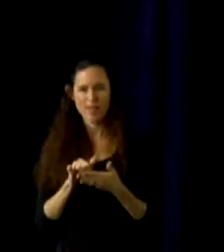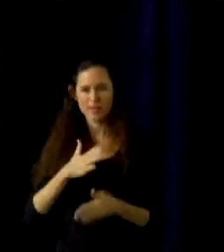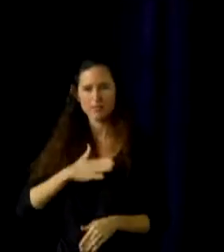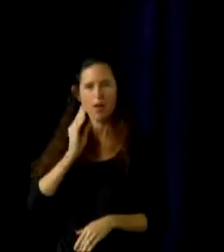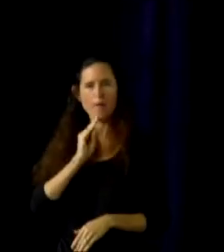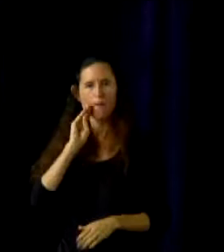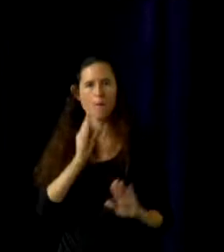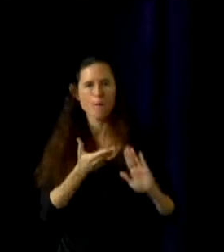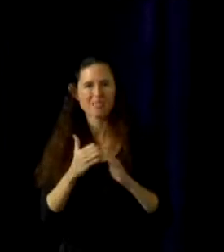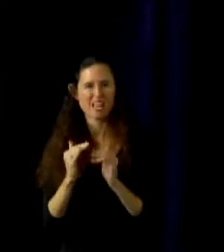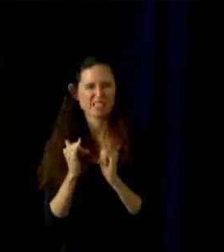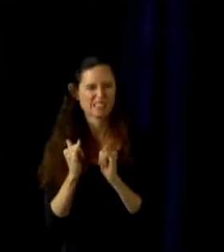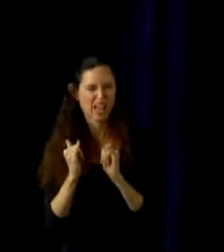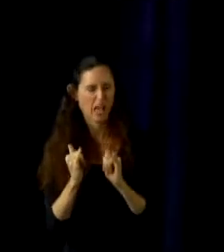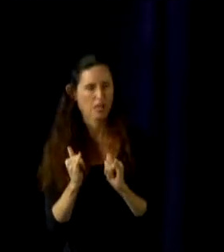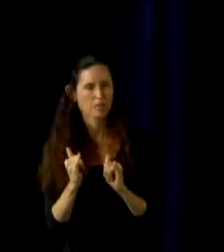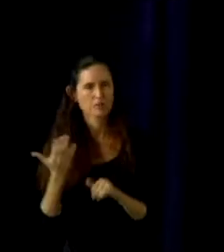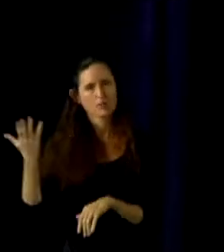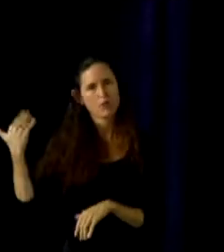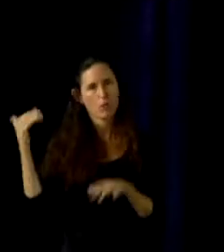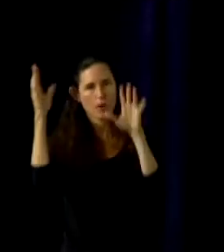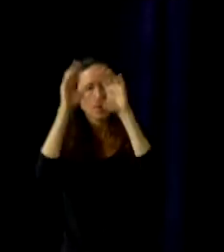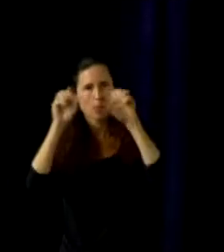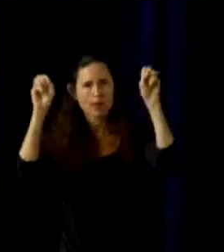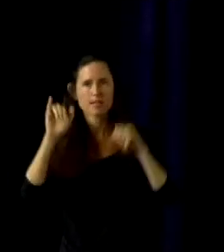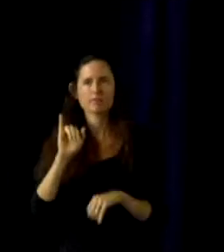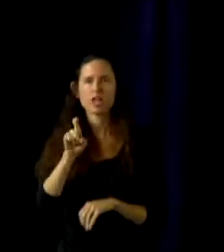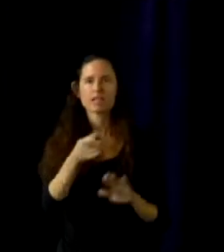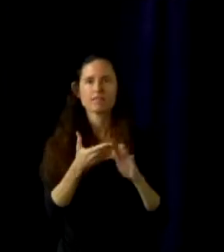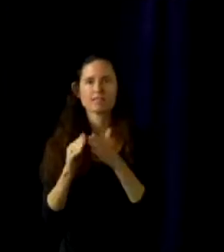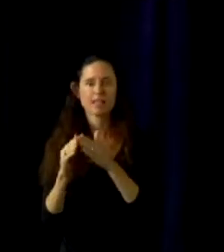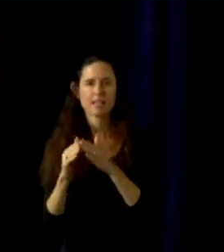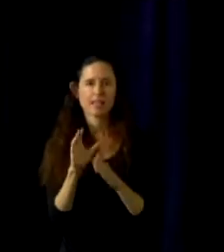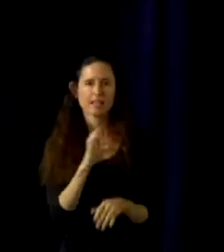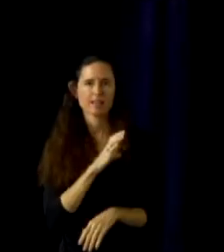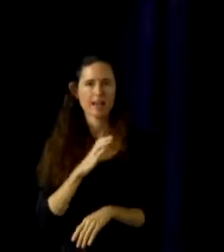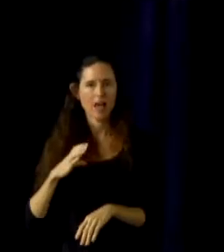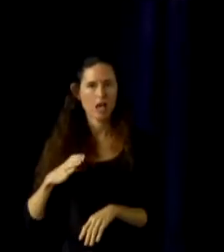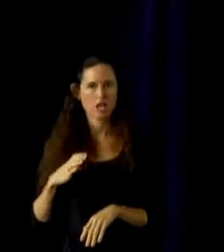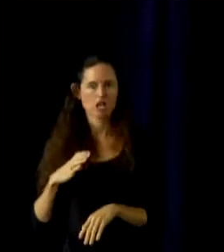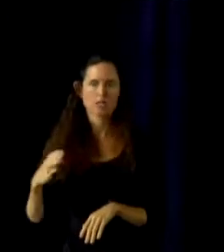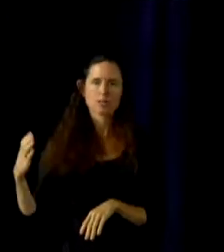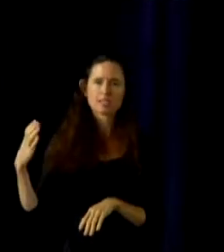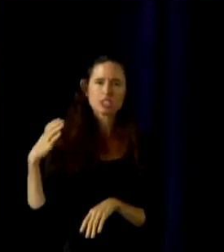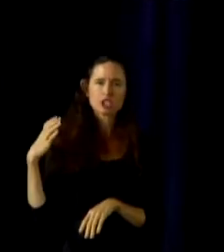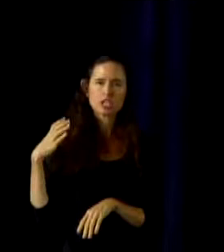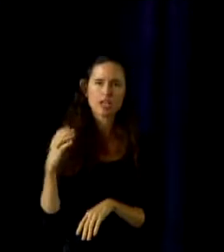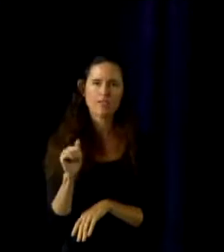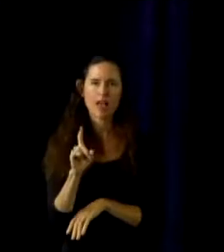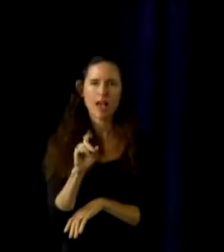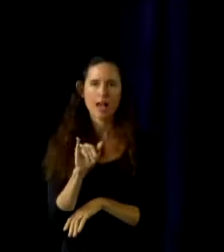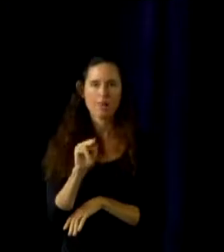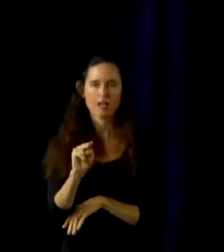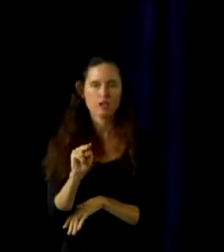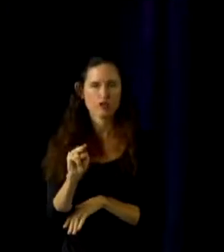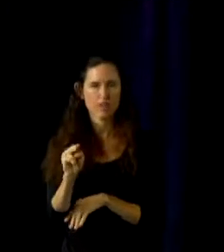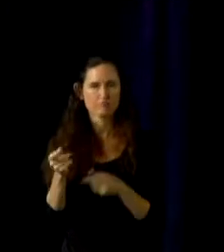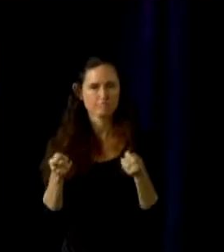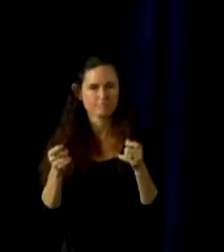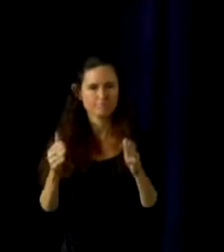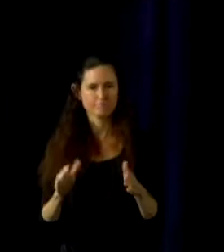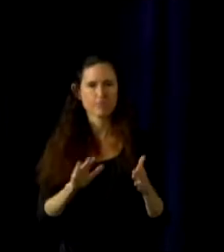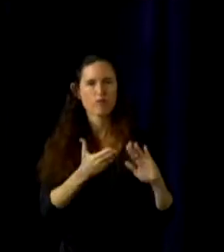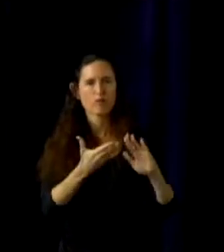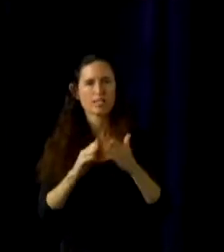He's also a former president of the Jacksonville City Council. He served as the chief administrative officer for the city